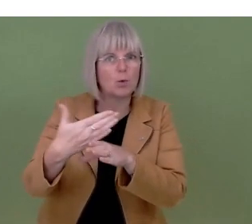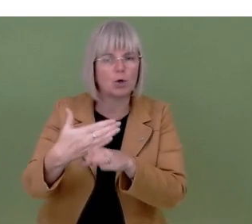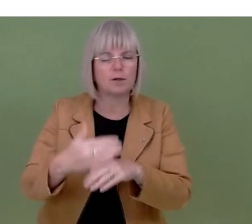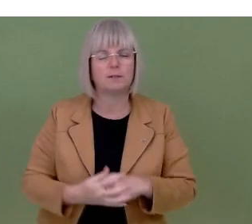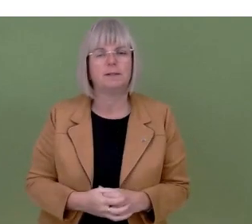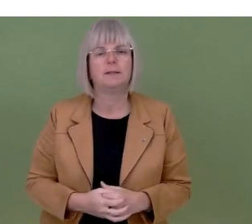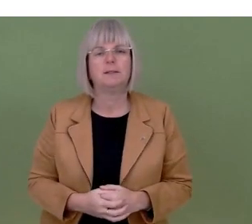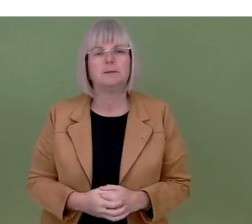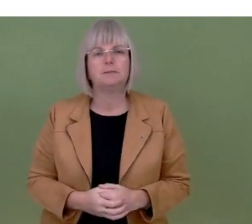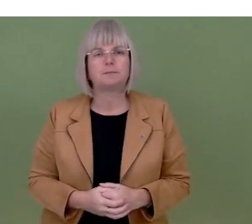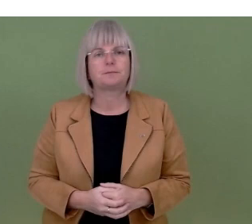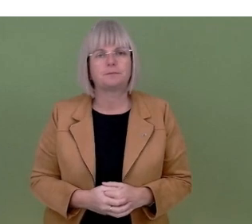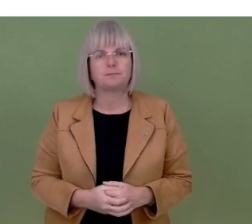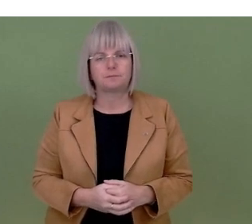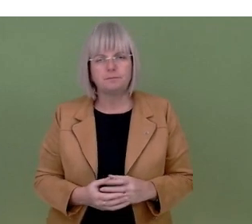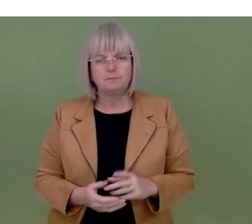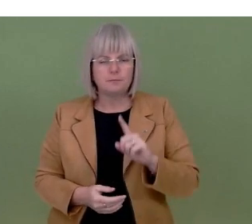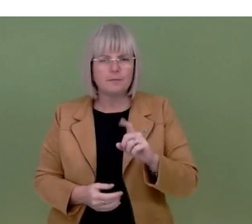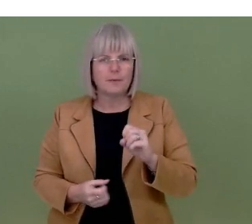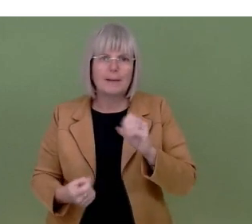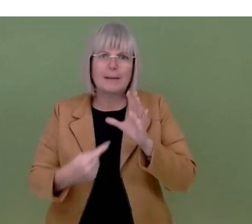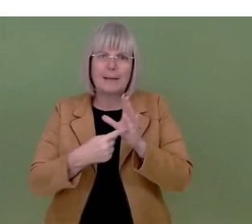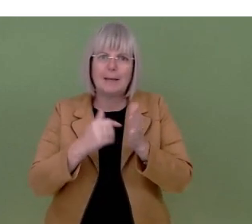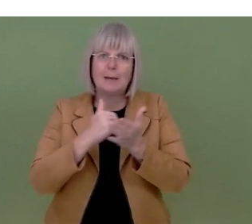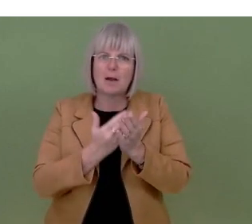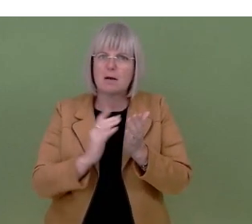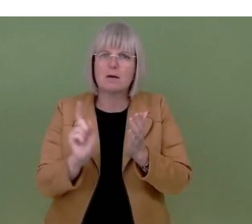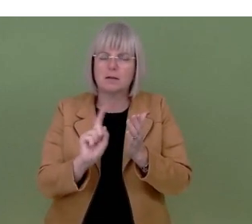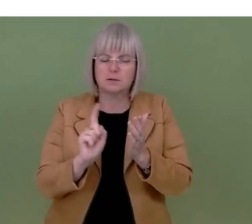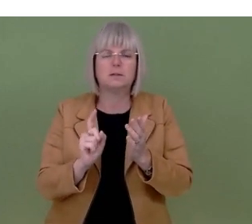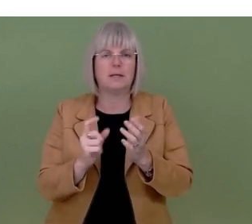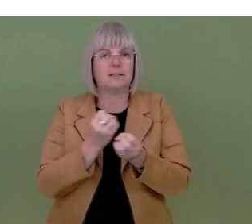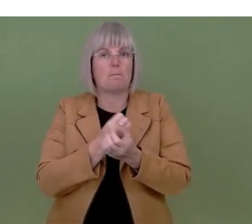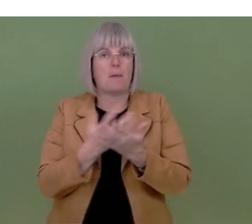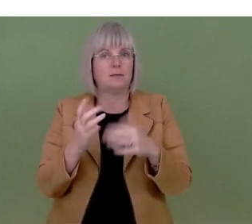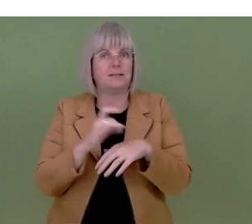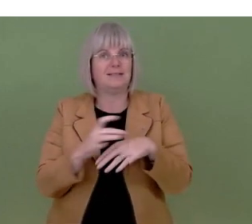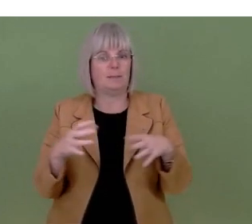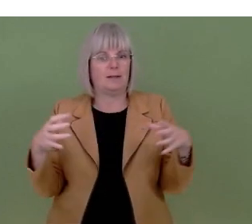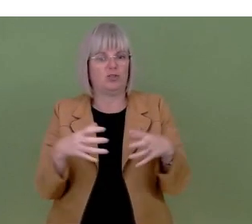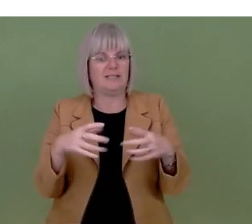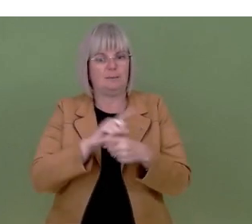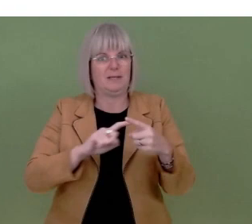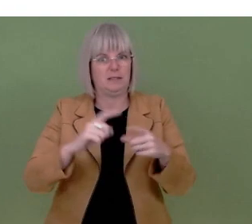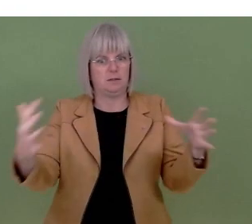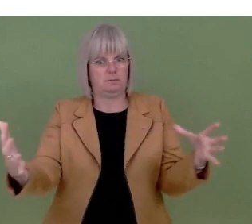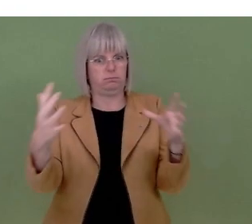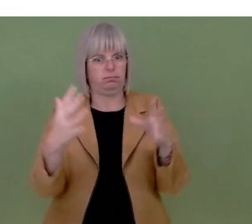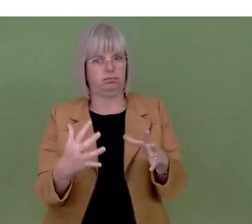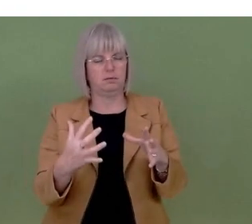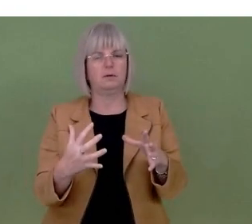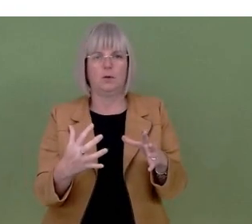But a real key aspect in this pathway has been the complex case multidisciplinary team meeting, which, as I say, we've chaired through